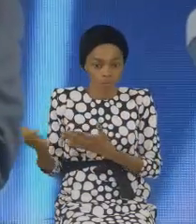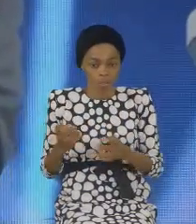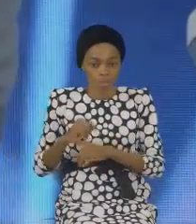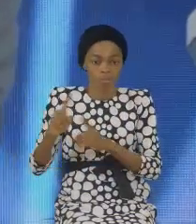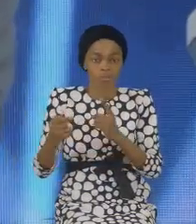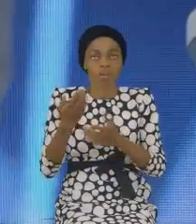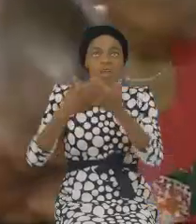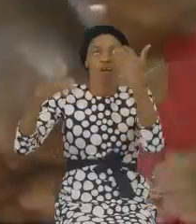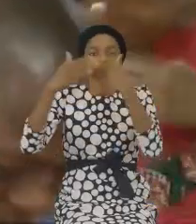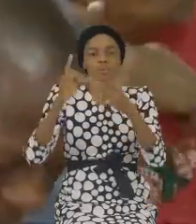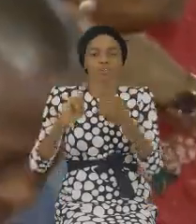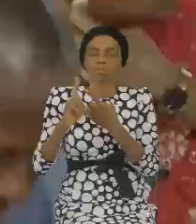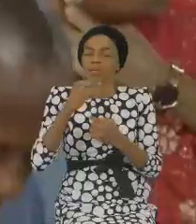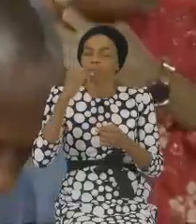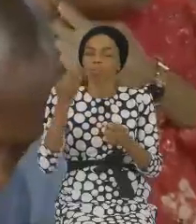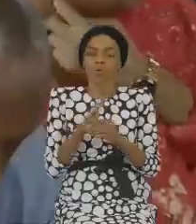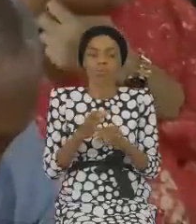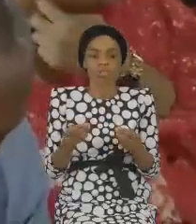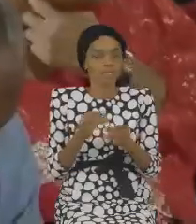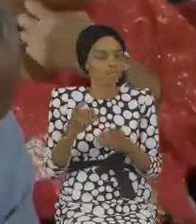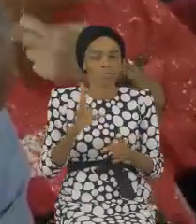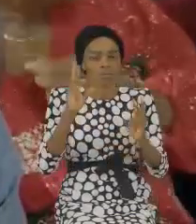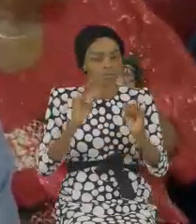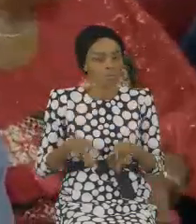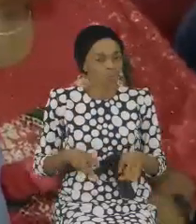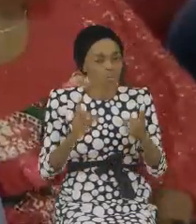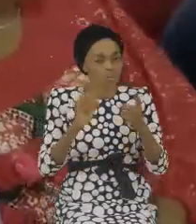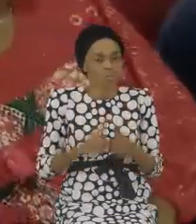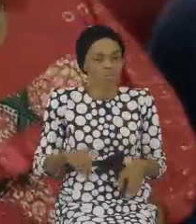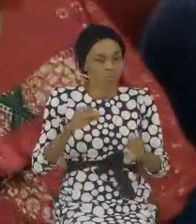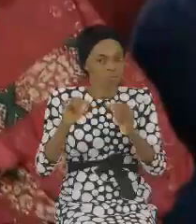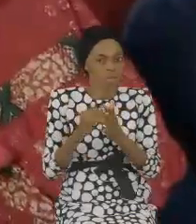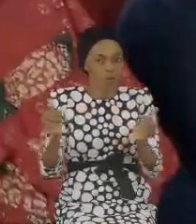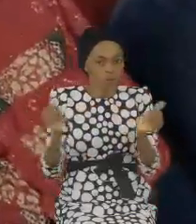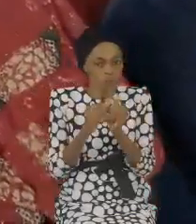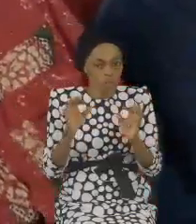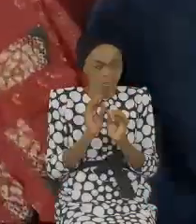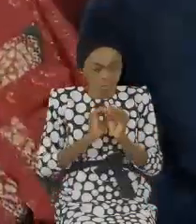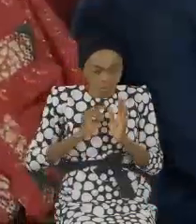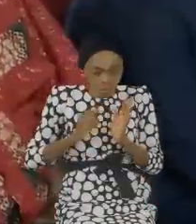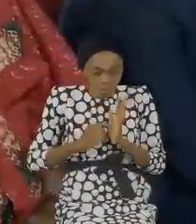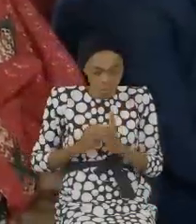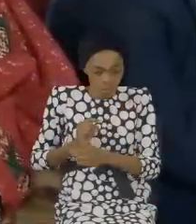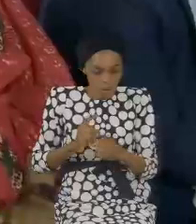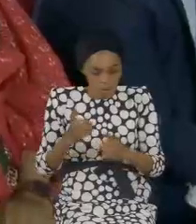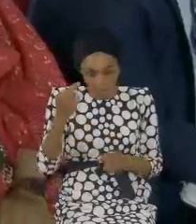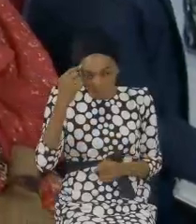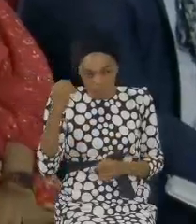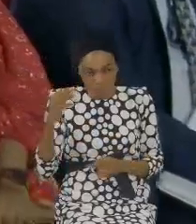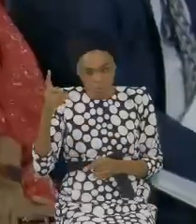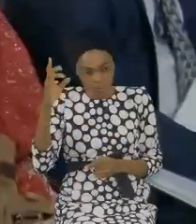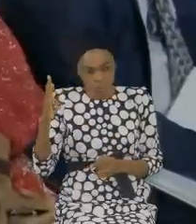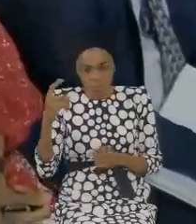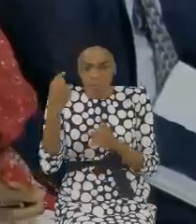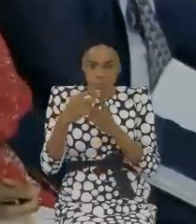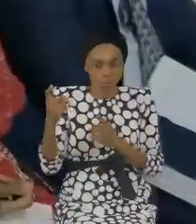promised land. And there's no way to do that without showing them the might of God, the word of